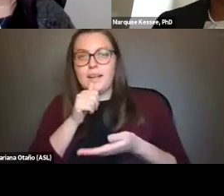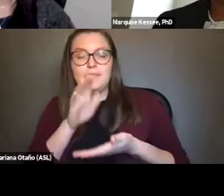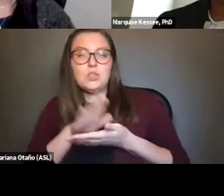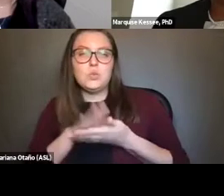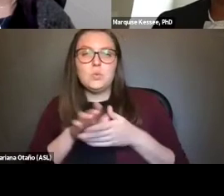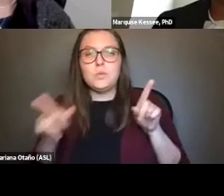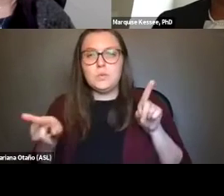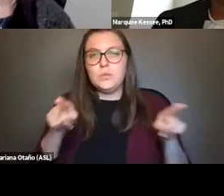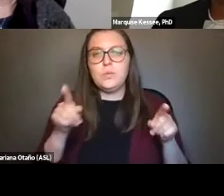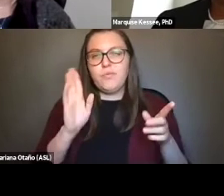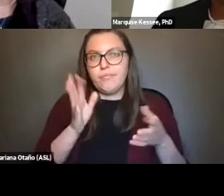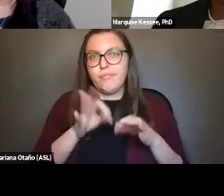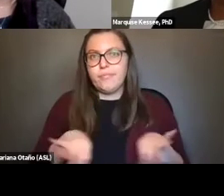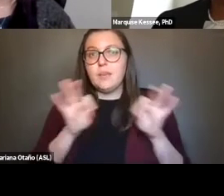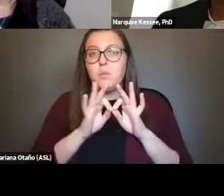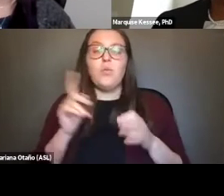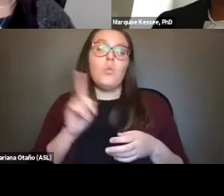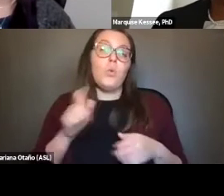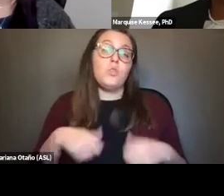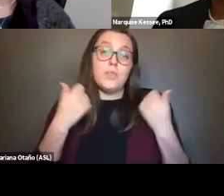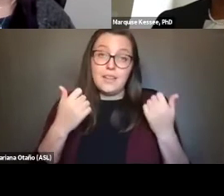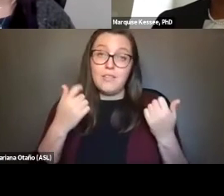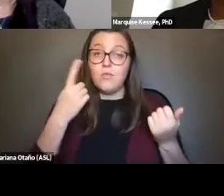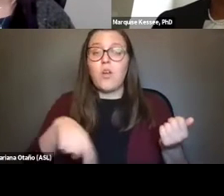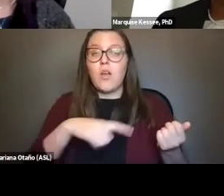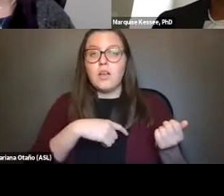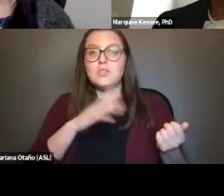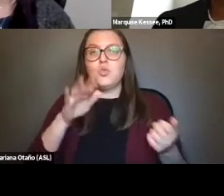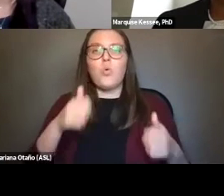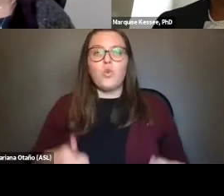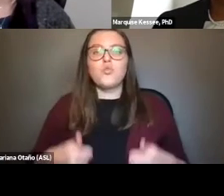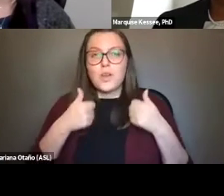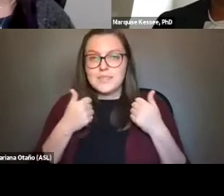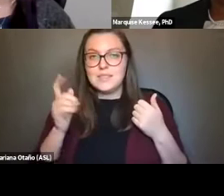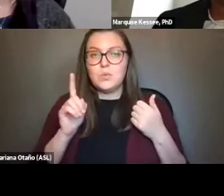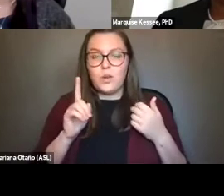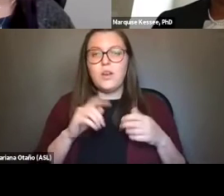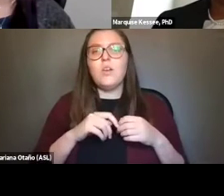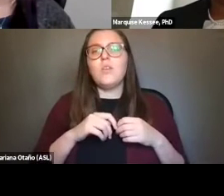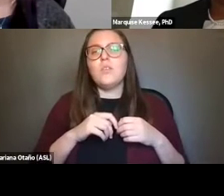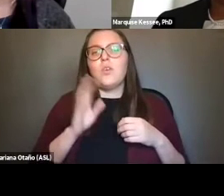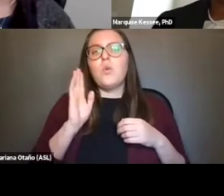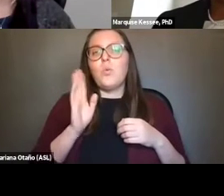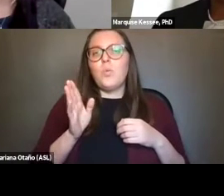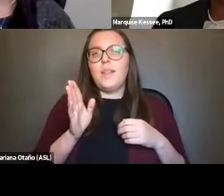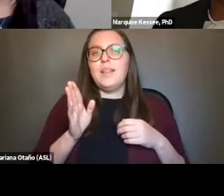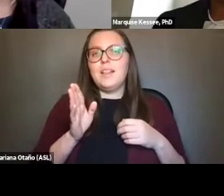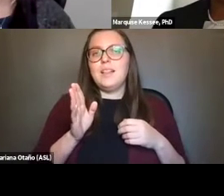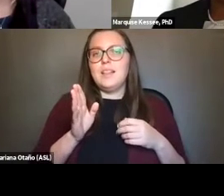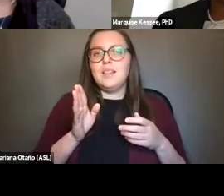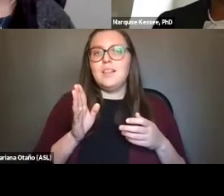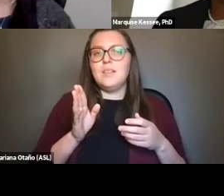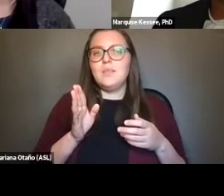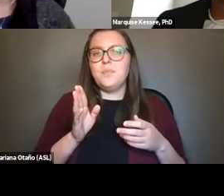matter. So where you live, for us, your residency, that's going to determine your tuition rate versus a private school where it doesn't matter where you